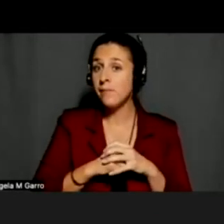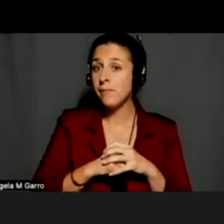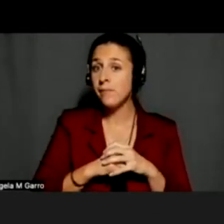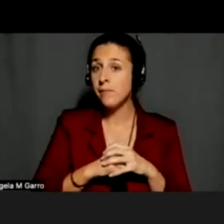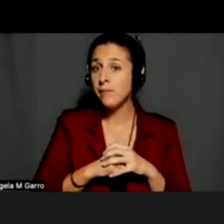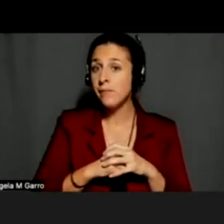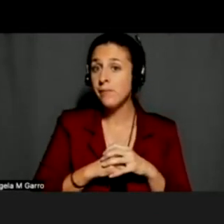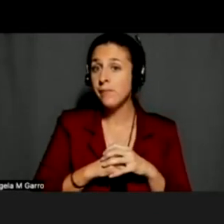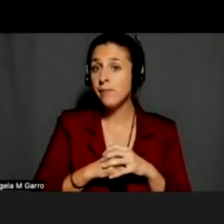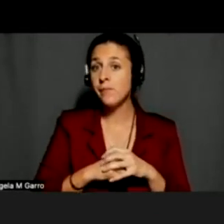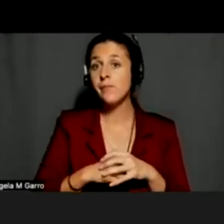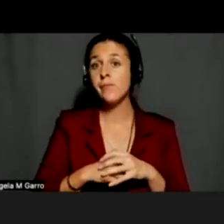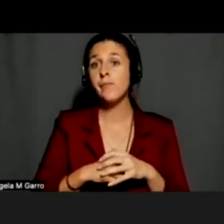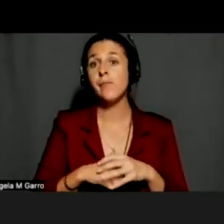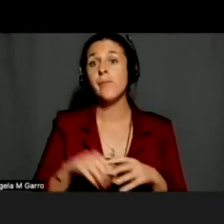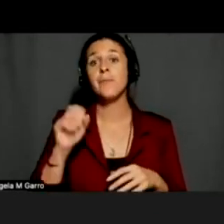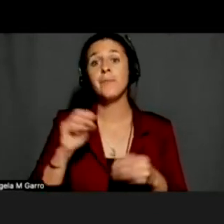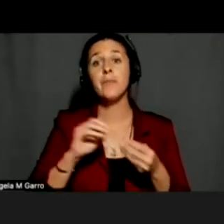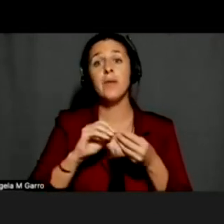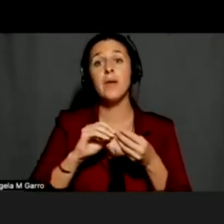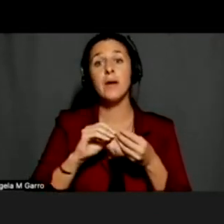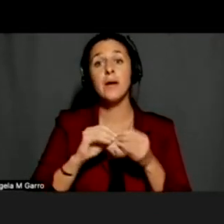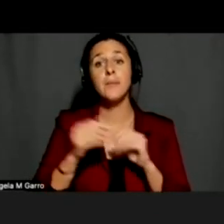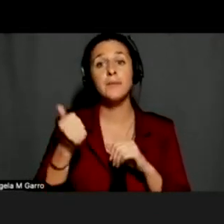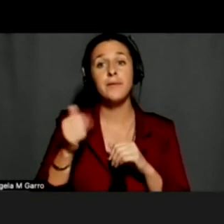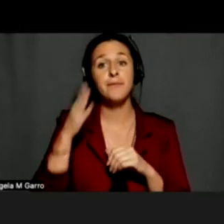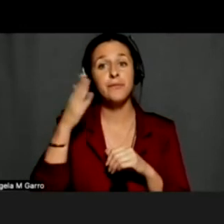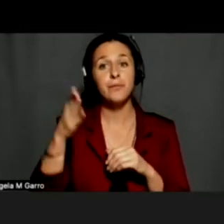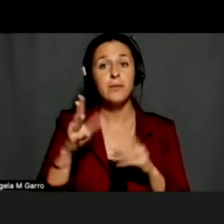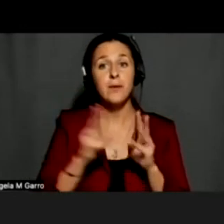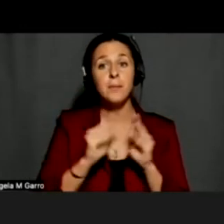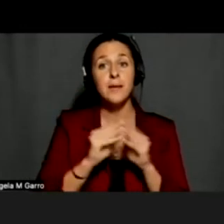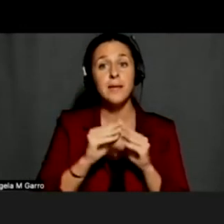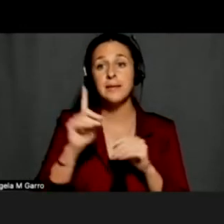Let me scroll. Okay, number 10 is future meeting dates. They are all listed there.